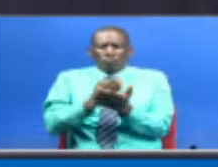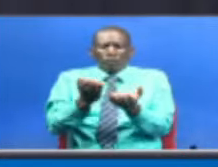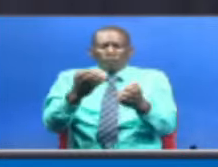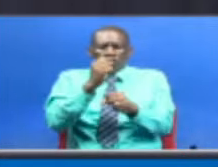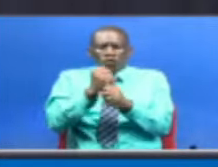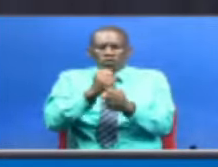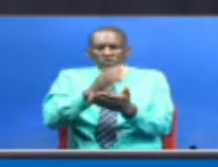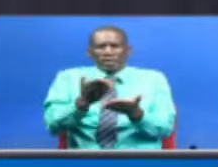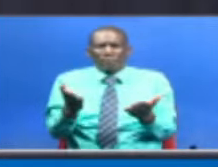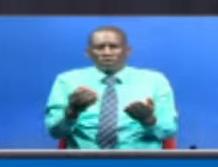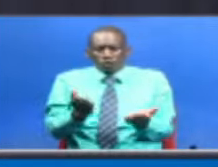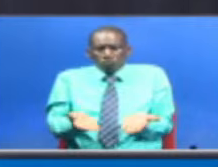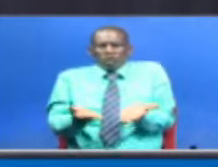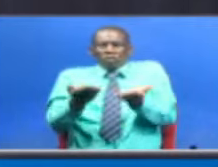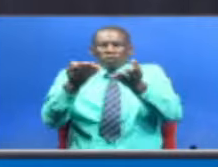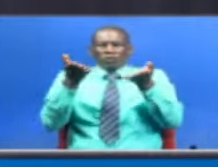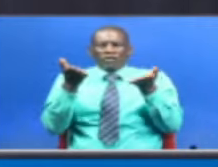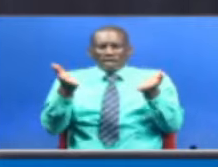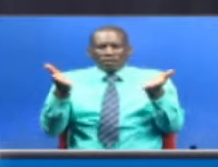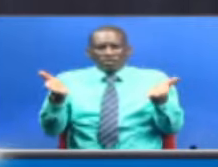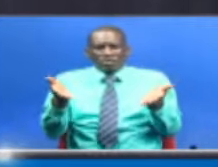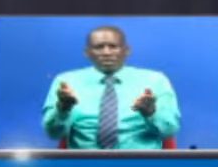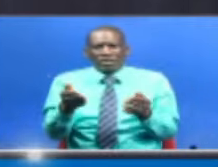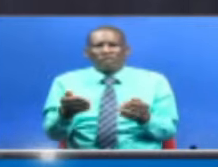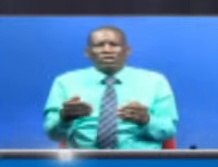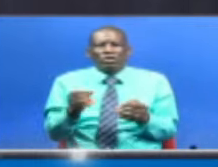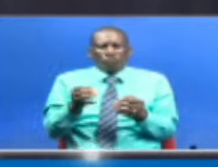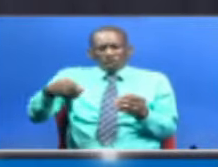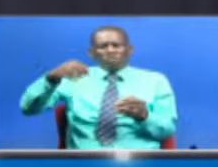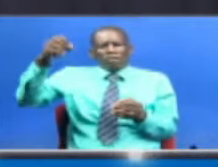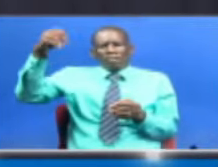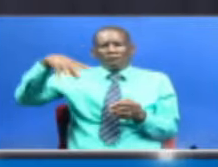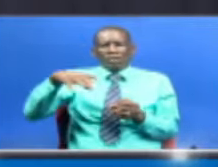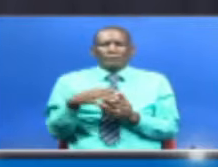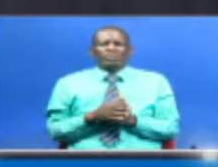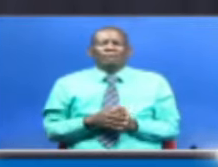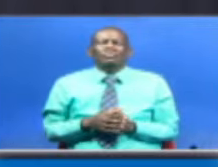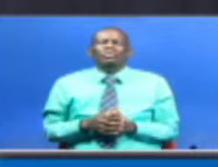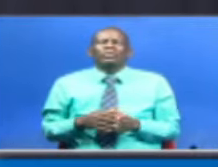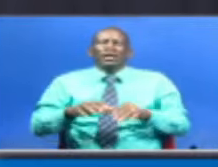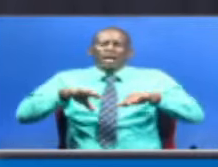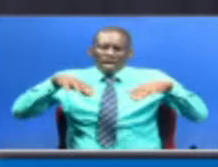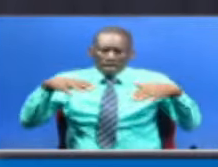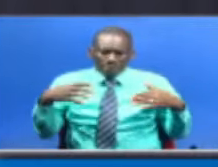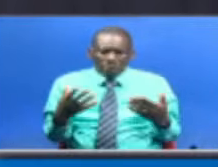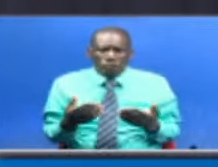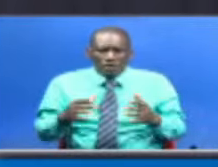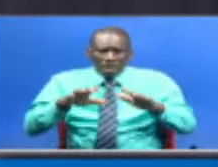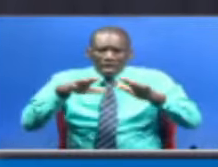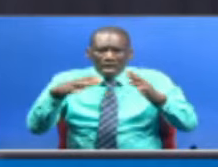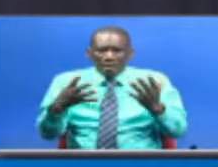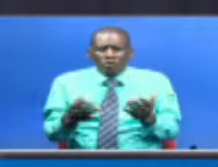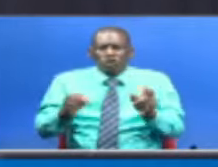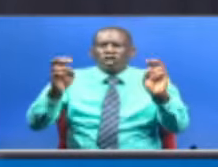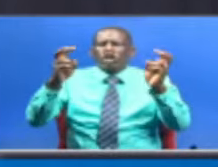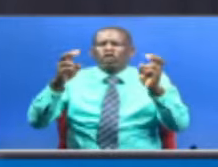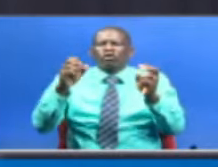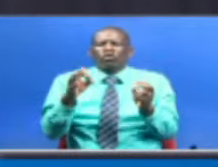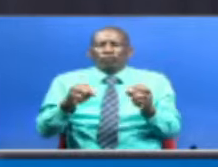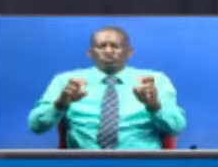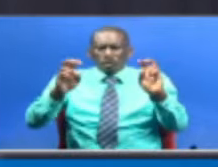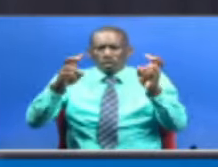ensure we improve on the availability and reliability of our energy. As regarding the issue of